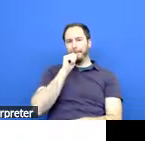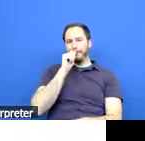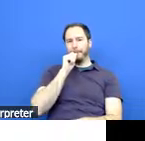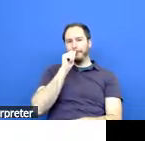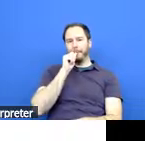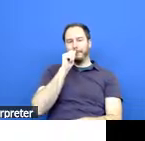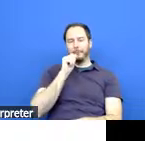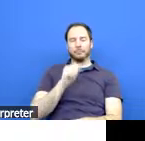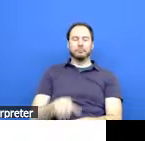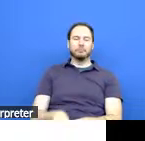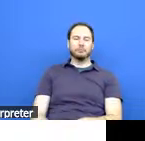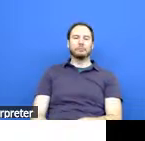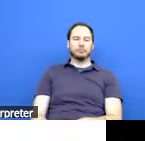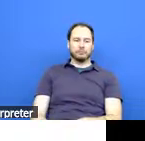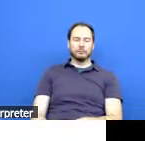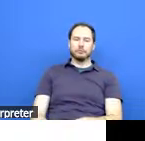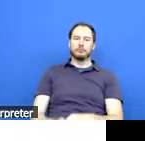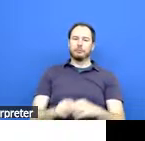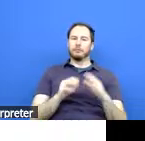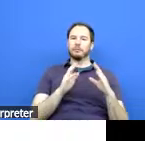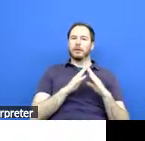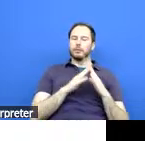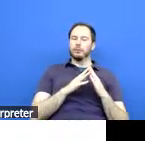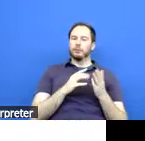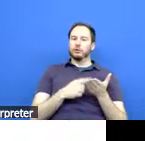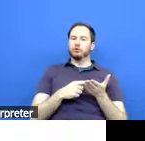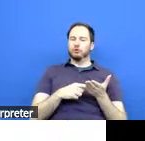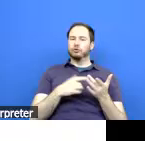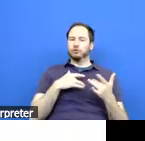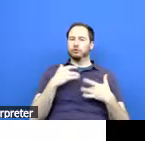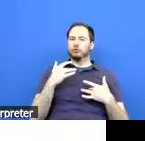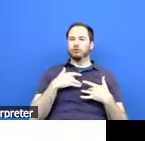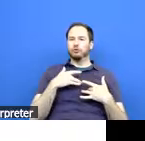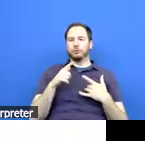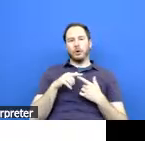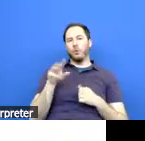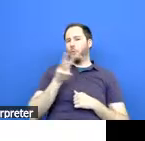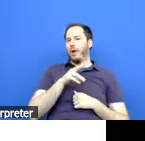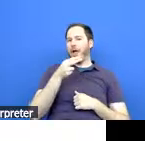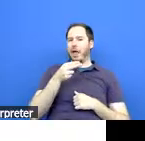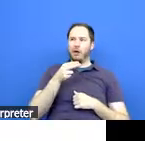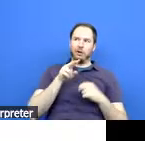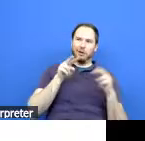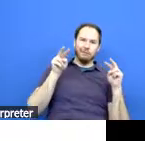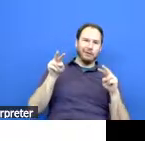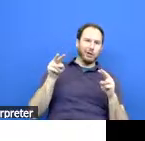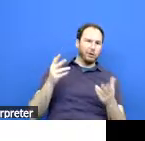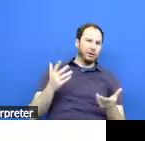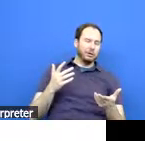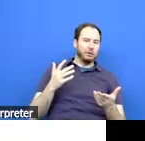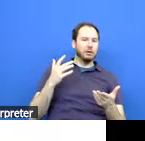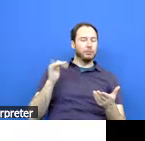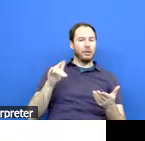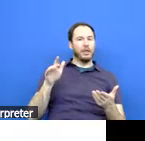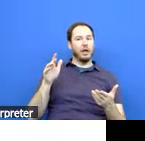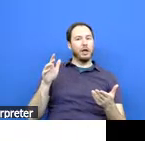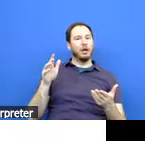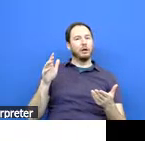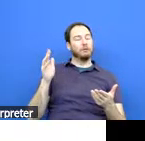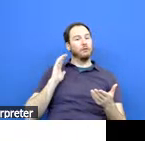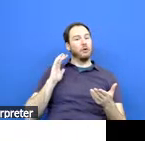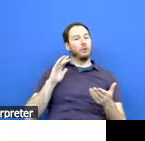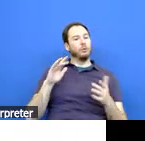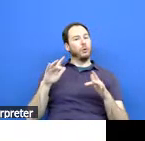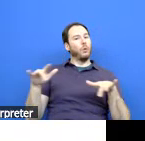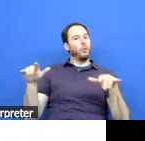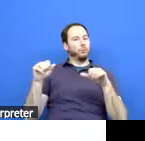There was a concern about the view, especially from West Henrietta, because that area is going to be nice and open. And so